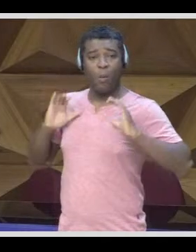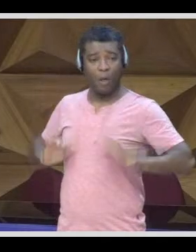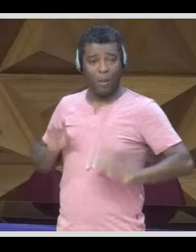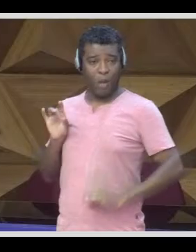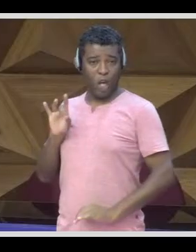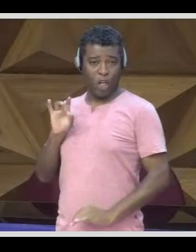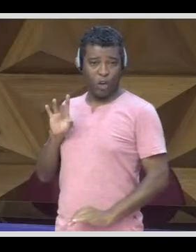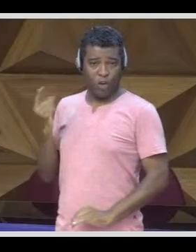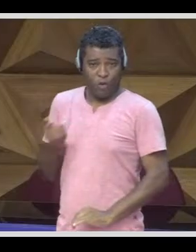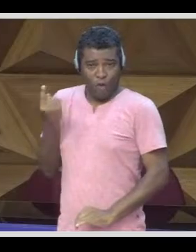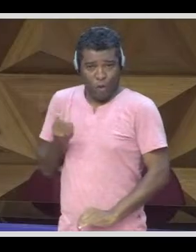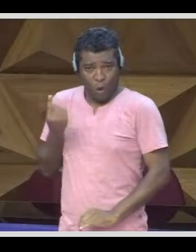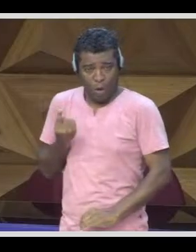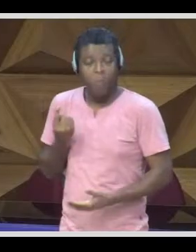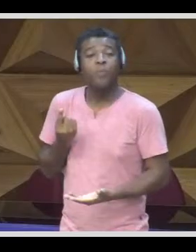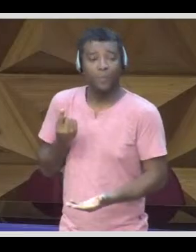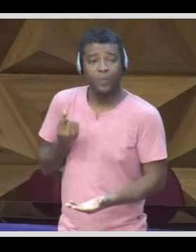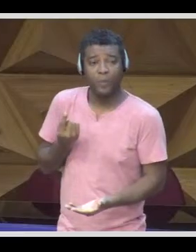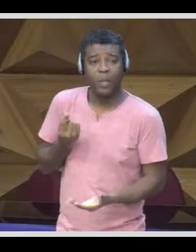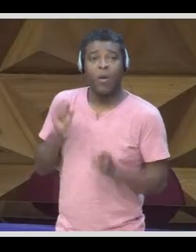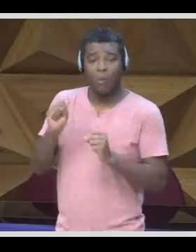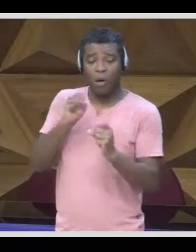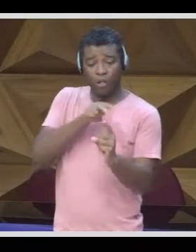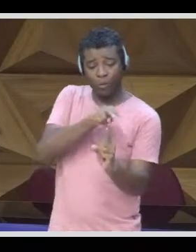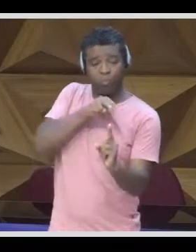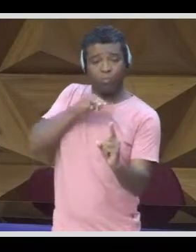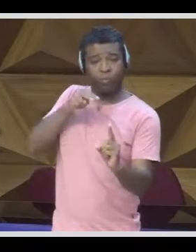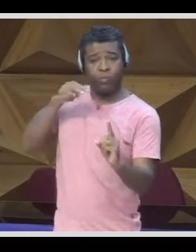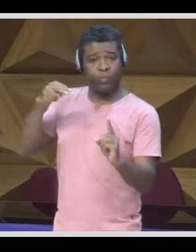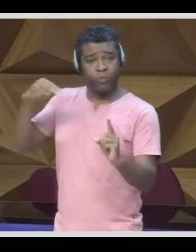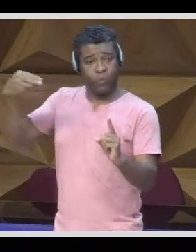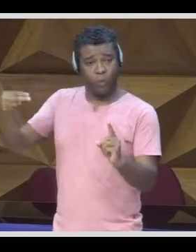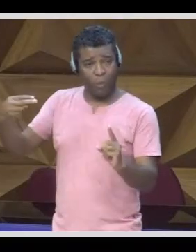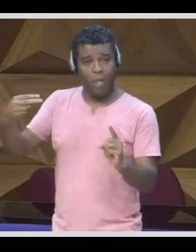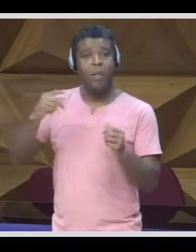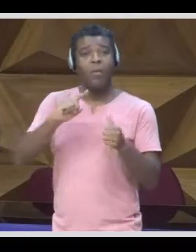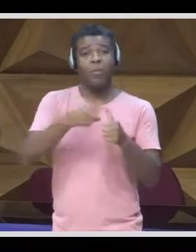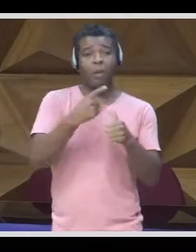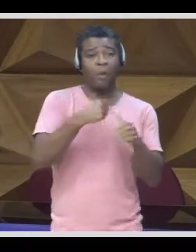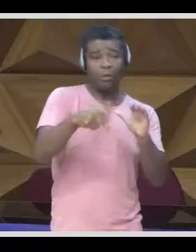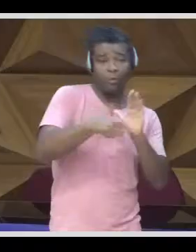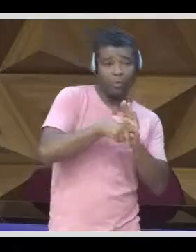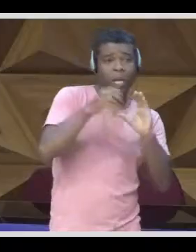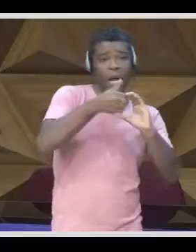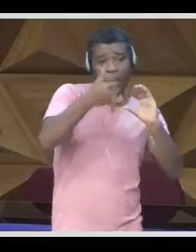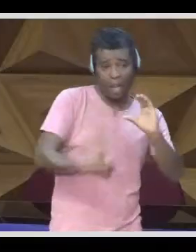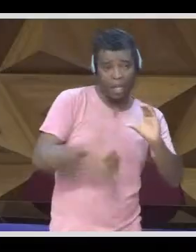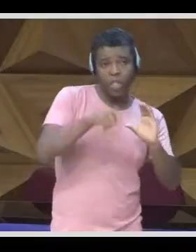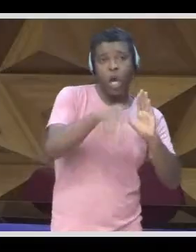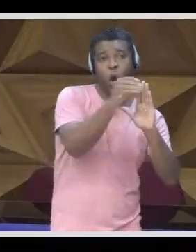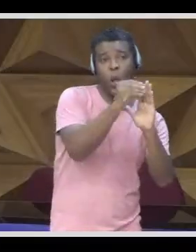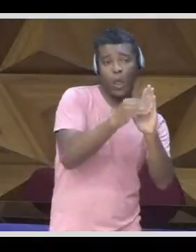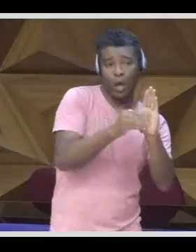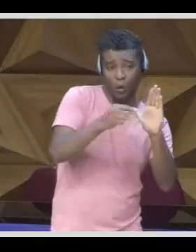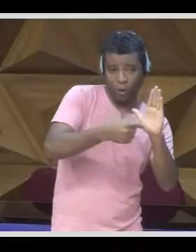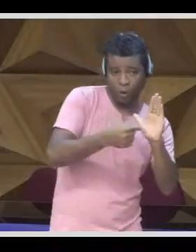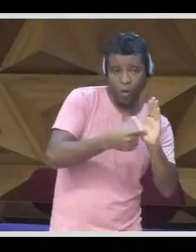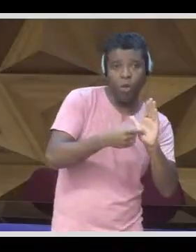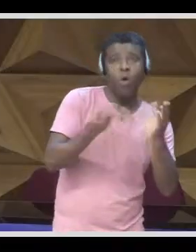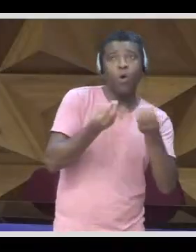on content properties and how this could match personal interests. How do you make a content, a particular piece of